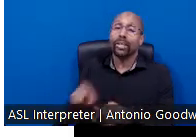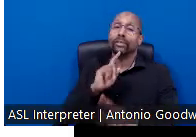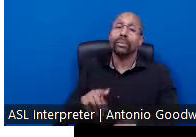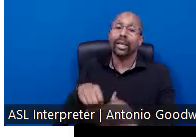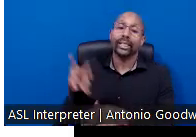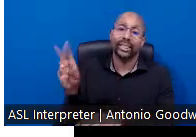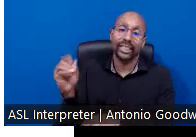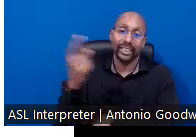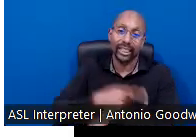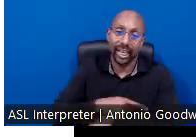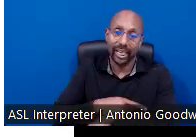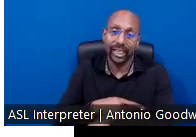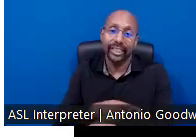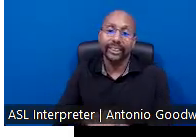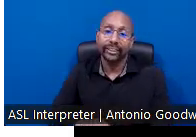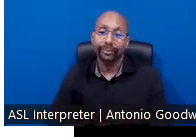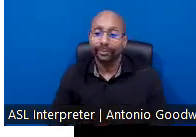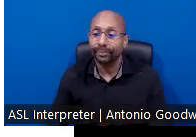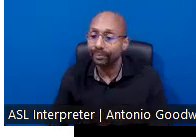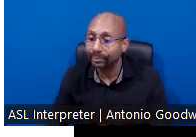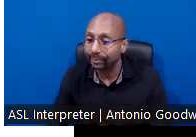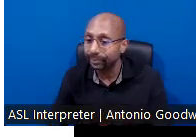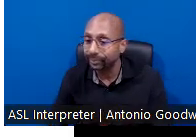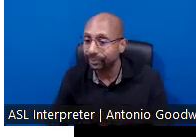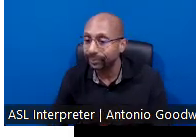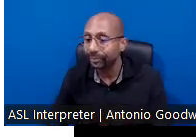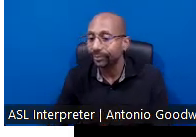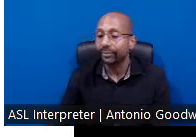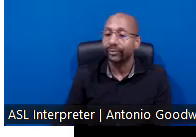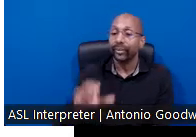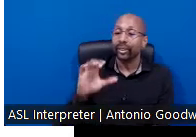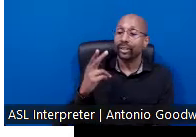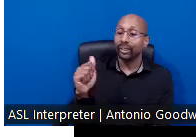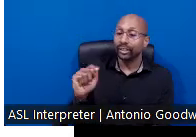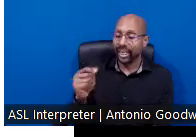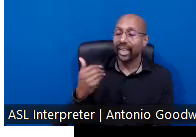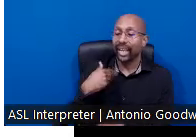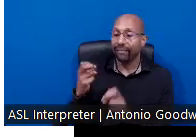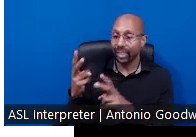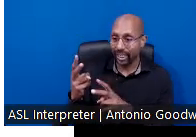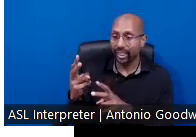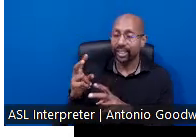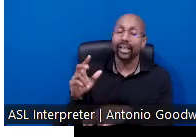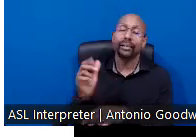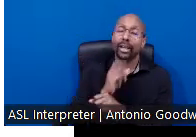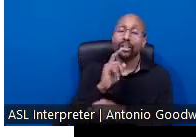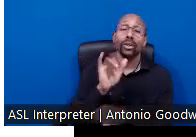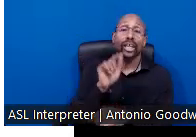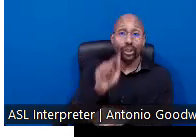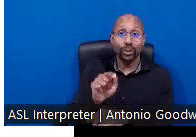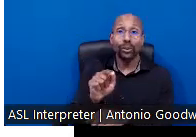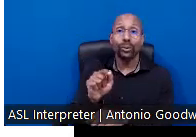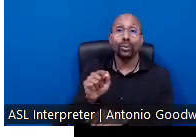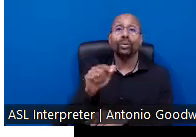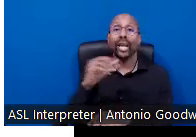dropped in the chat. It's important that you make sure that you or the community members that you serve have an updated mailing address so that they